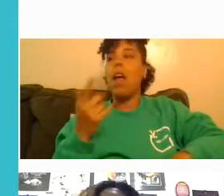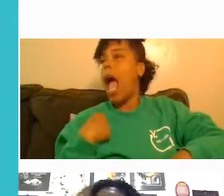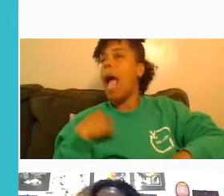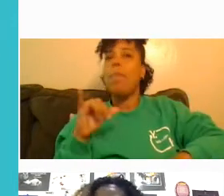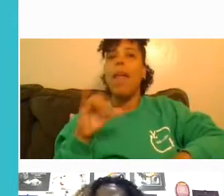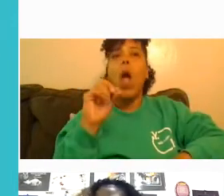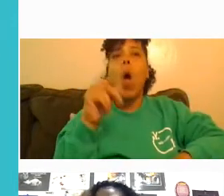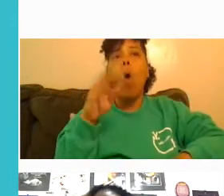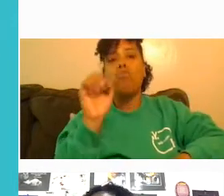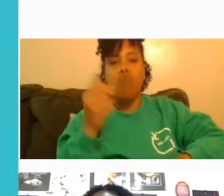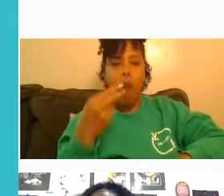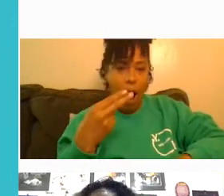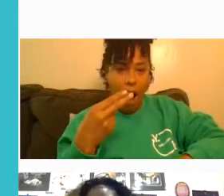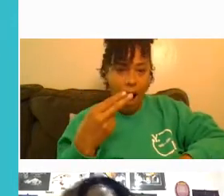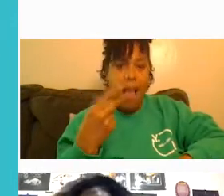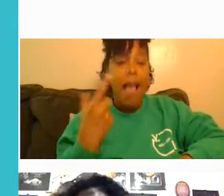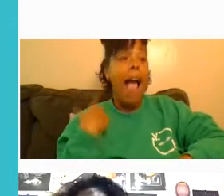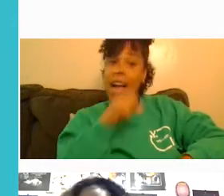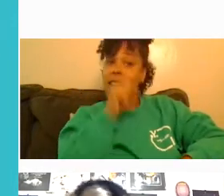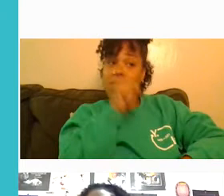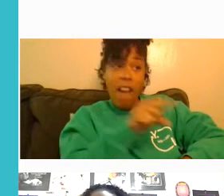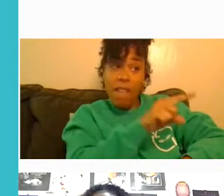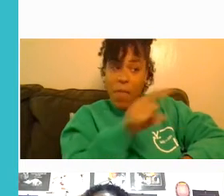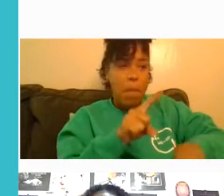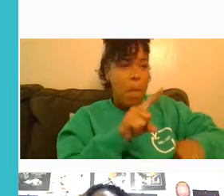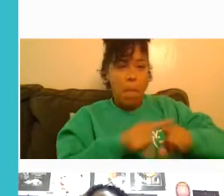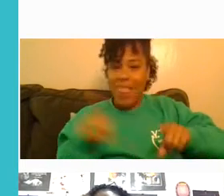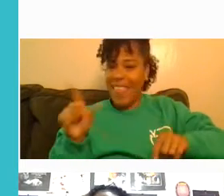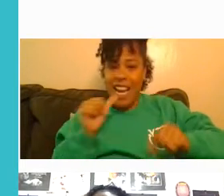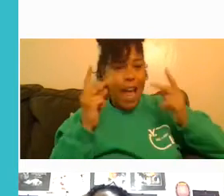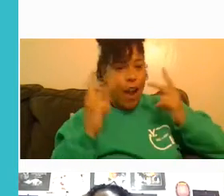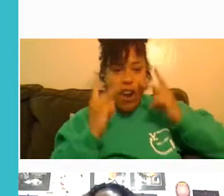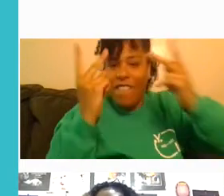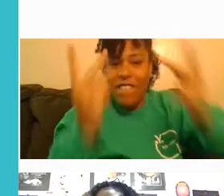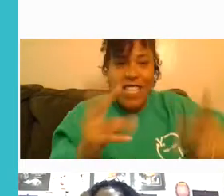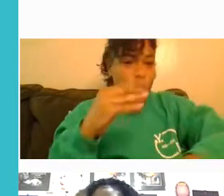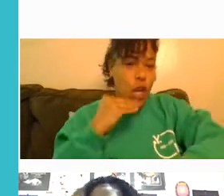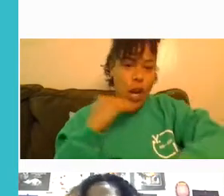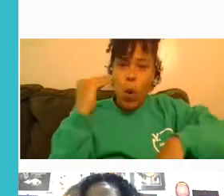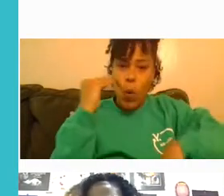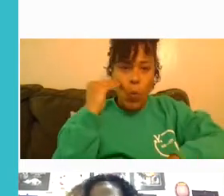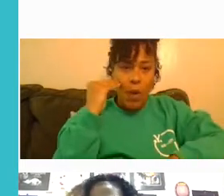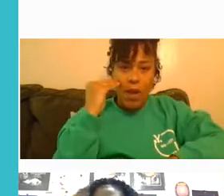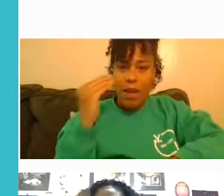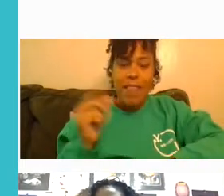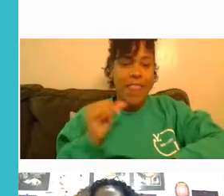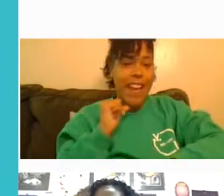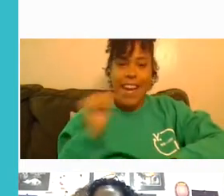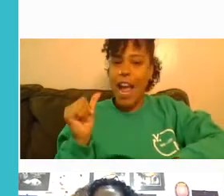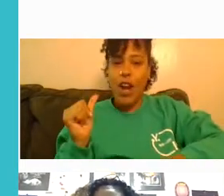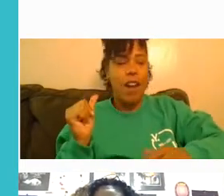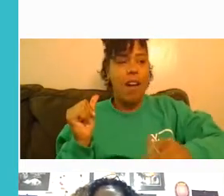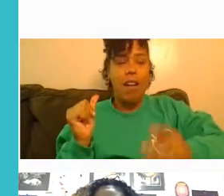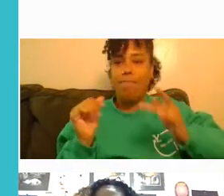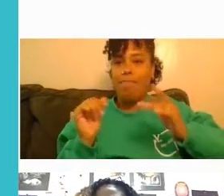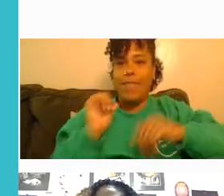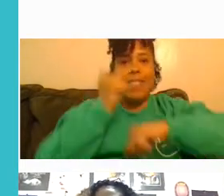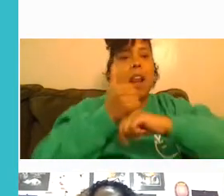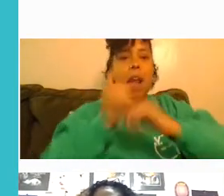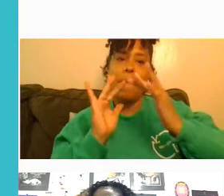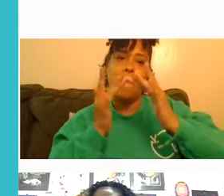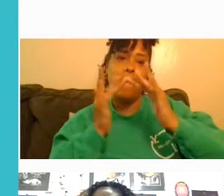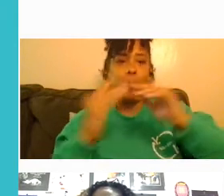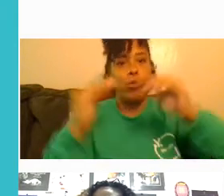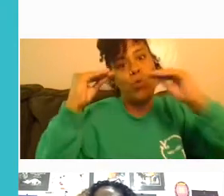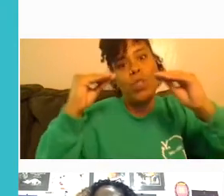they're not coming into your home virtually or live to help you manage your opinion. But Susie said, in my opinion, there's only